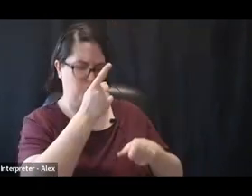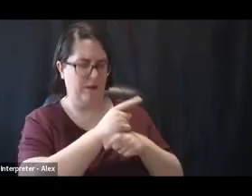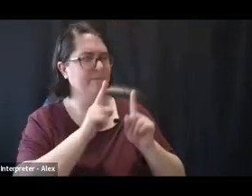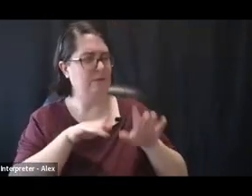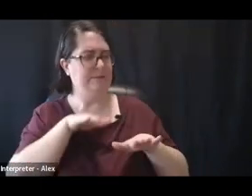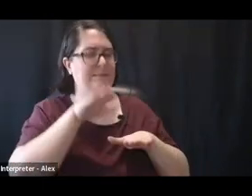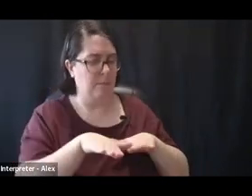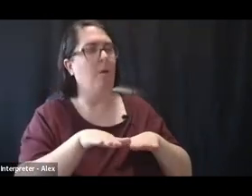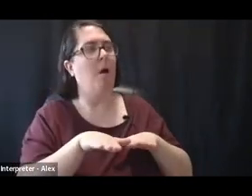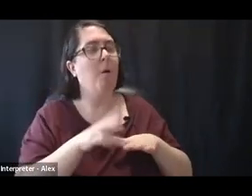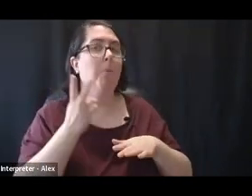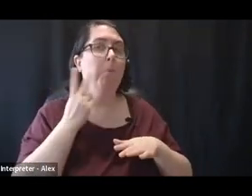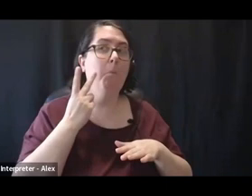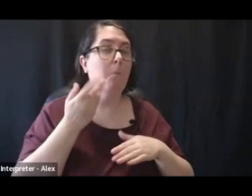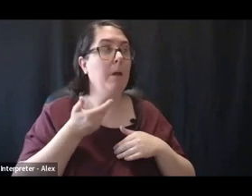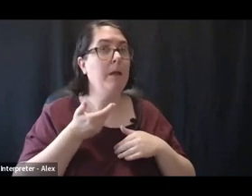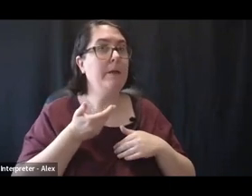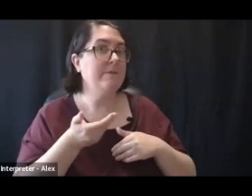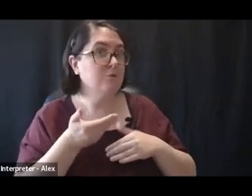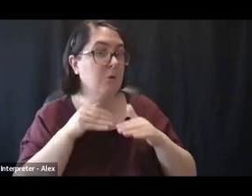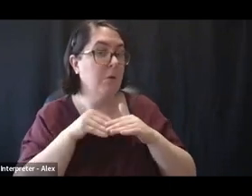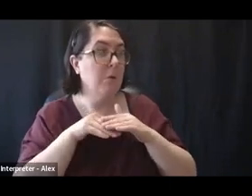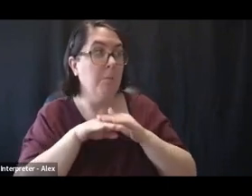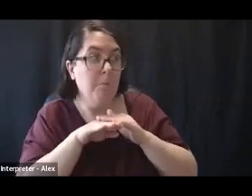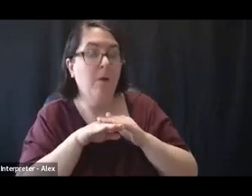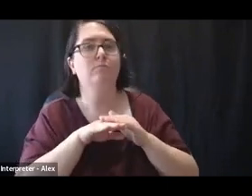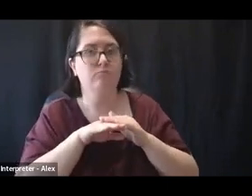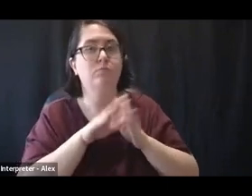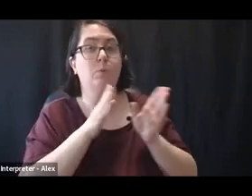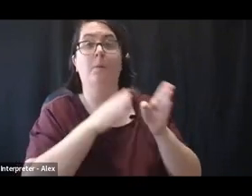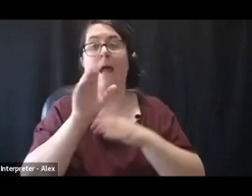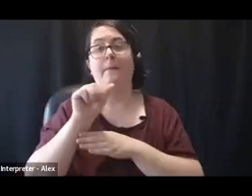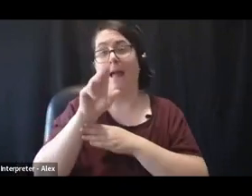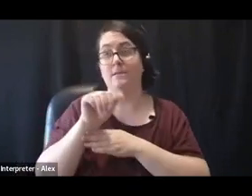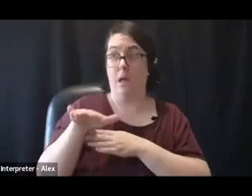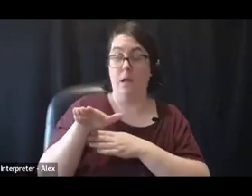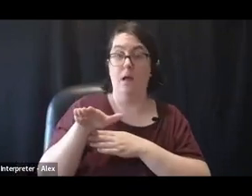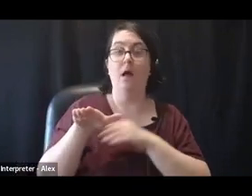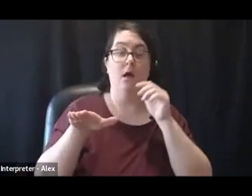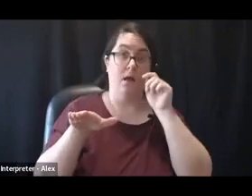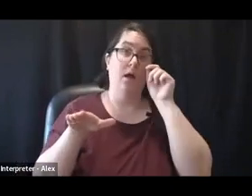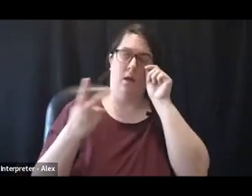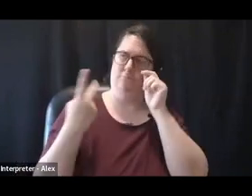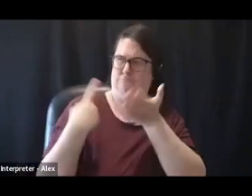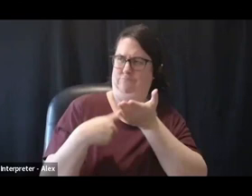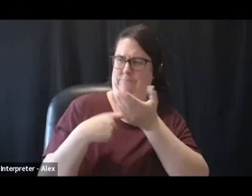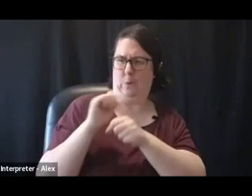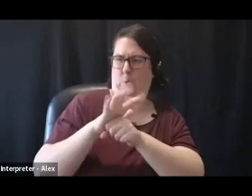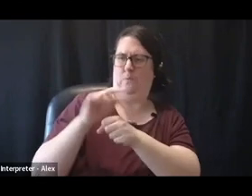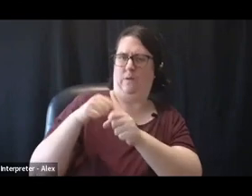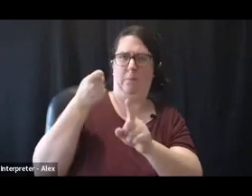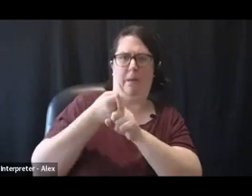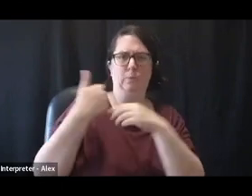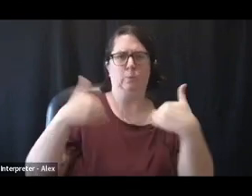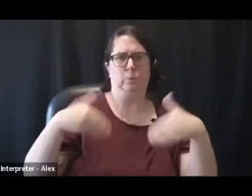a, yeah, as a prompt, as an invitation. And so I'd like to turn to Amanda. We also talked about the pandemic